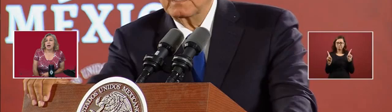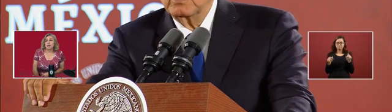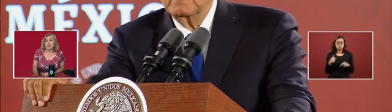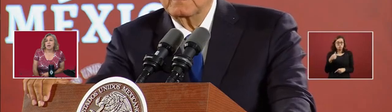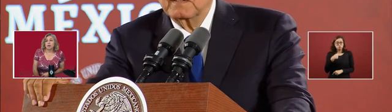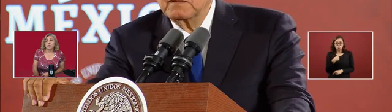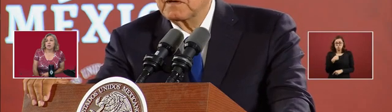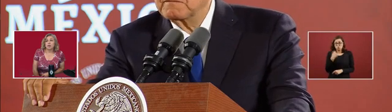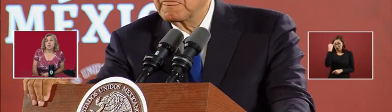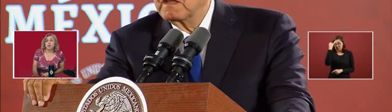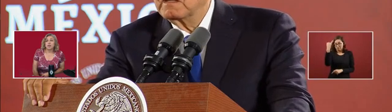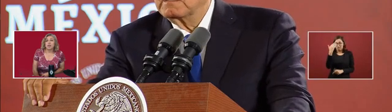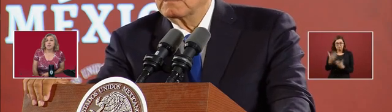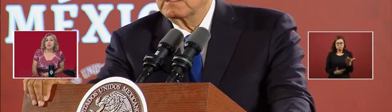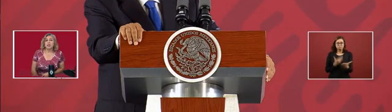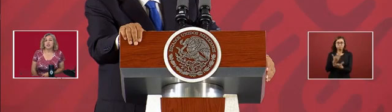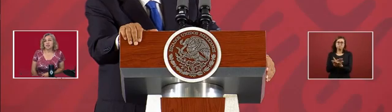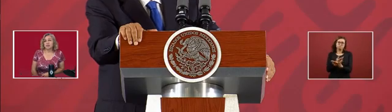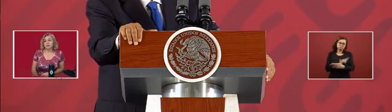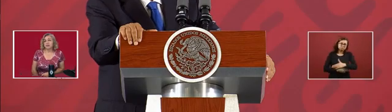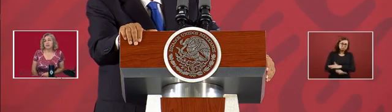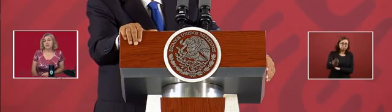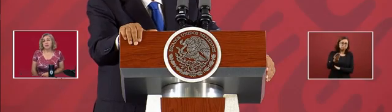and used his own resources,